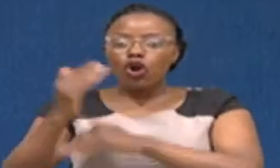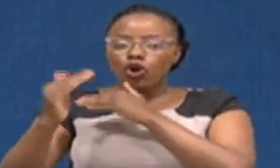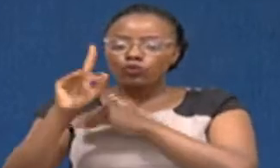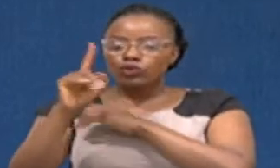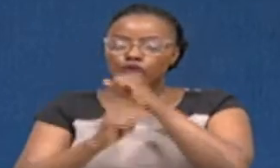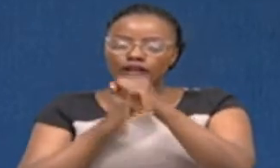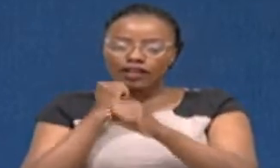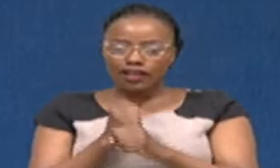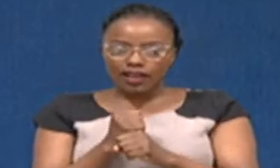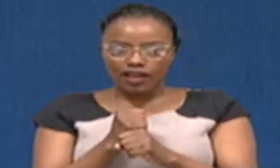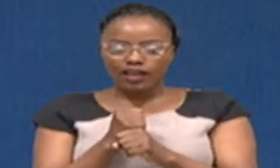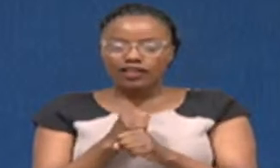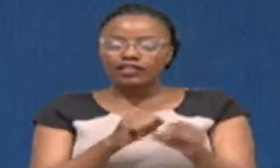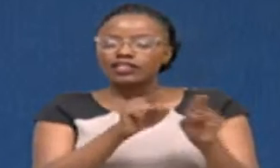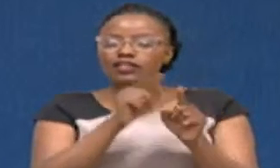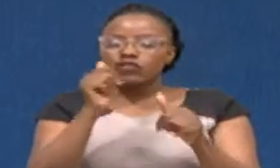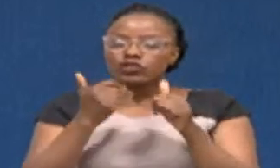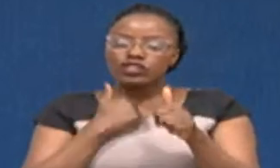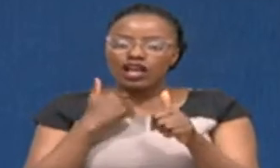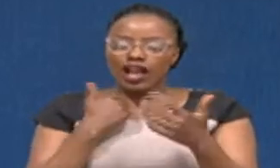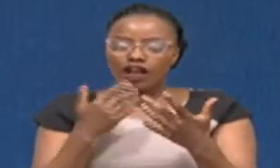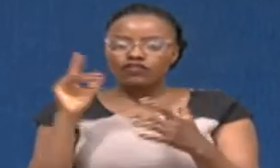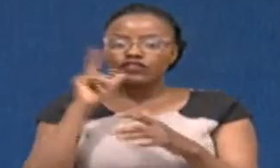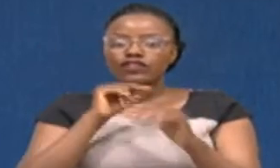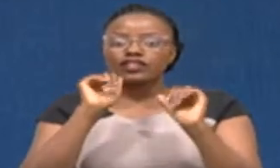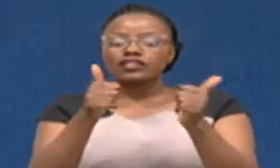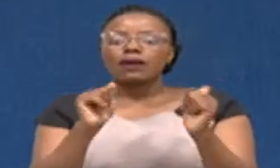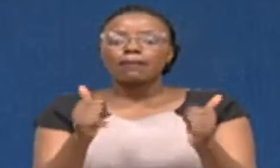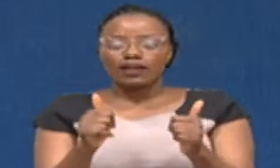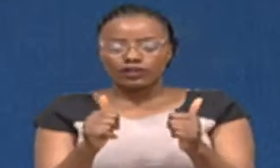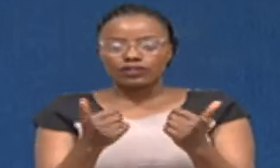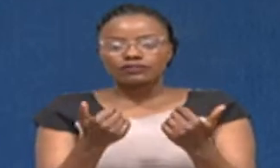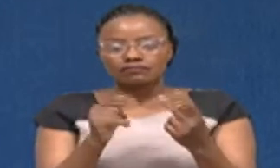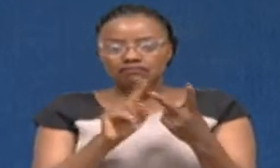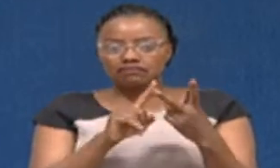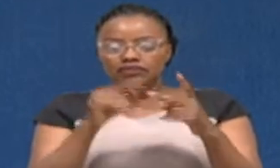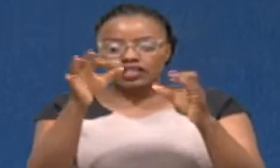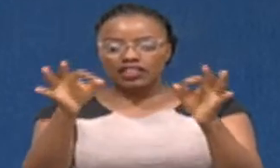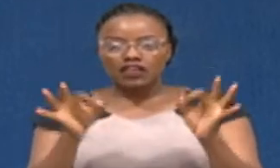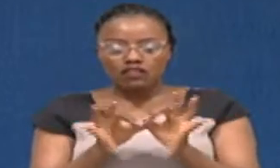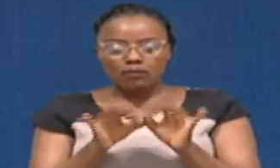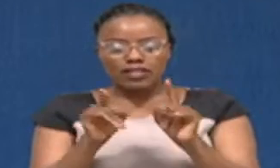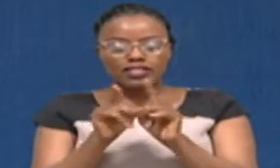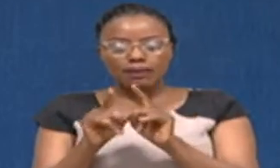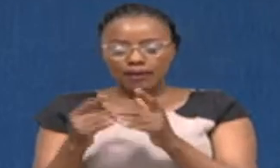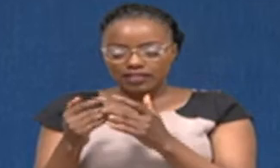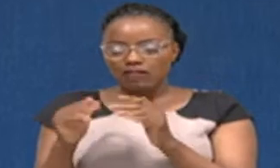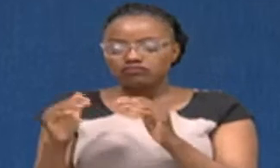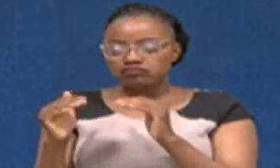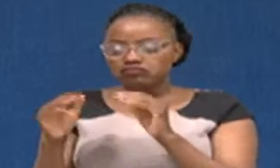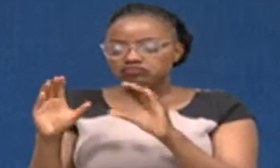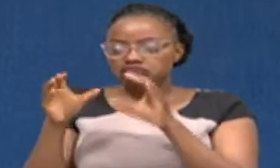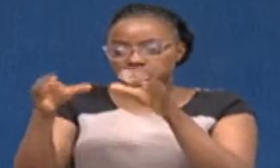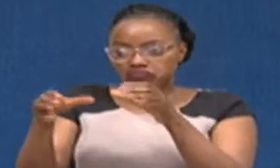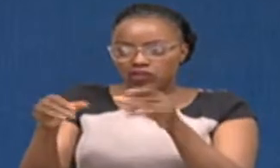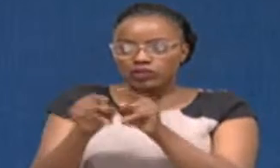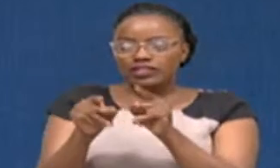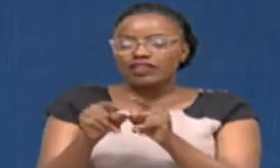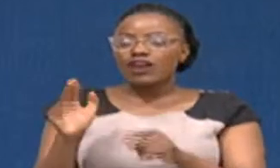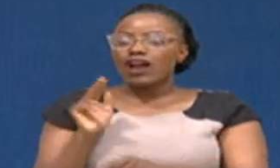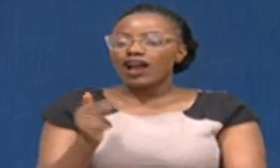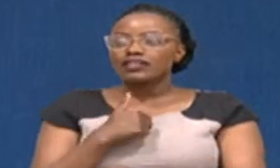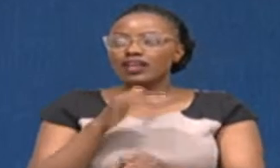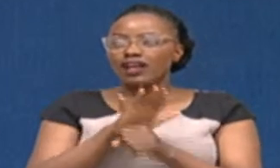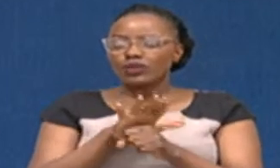1 year. Okay. That was never completed. Come to the family as a unit. I want to tell you that very